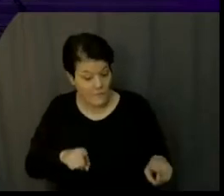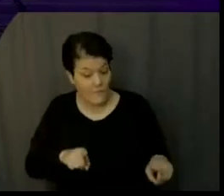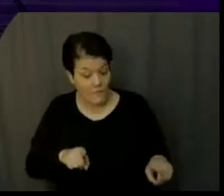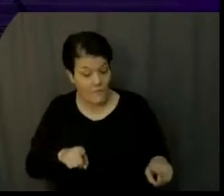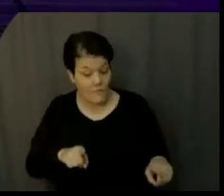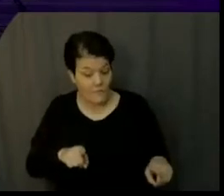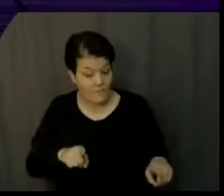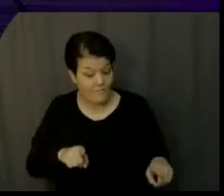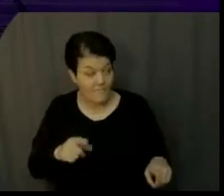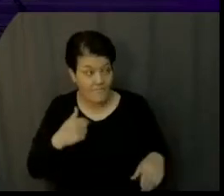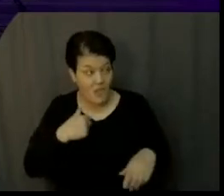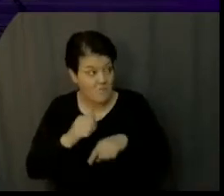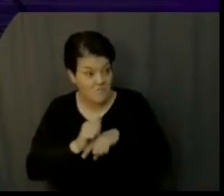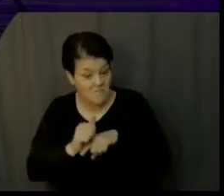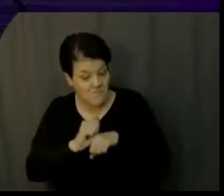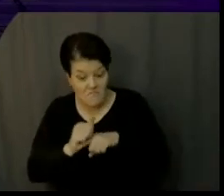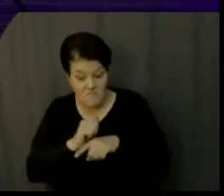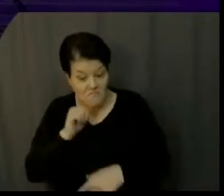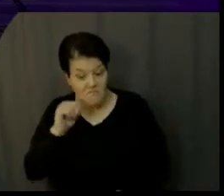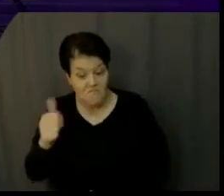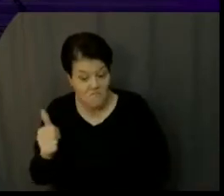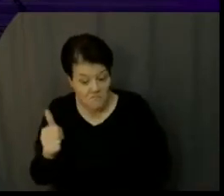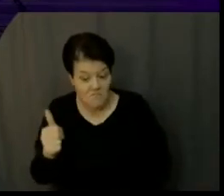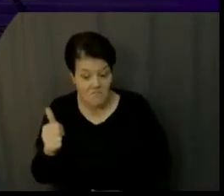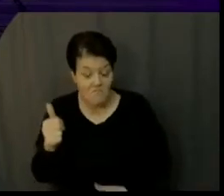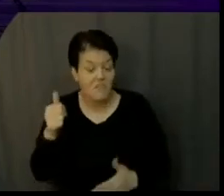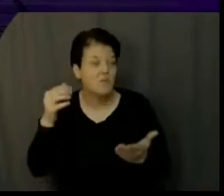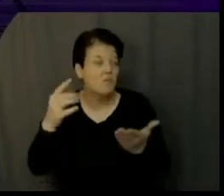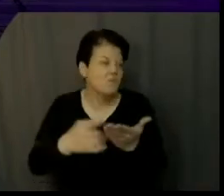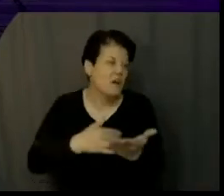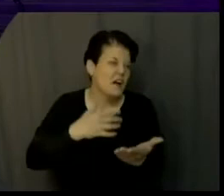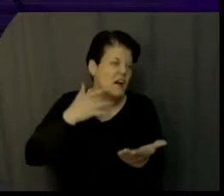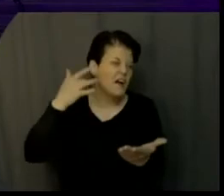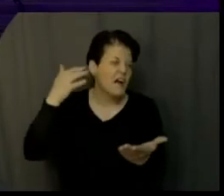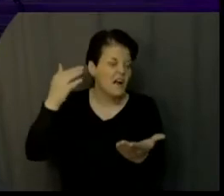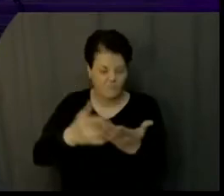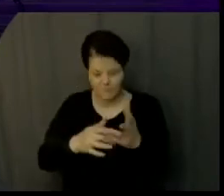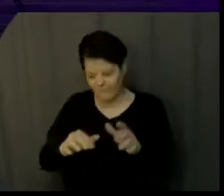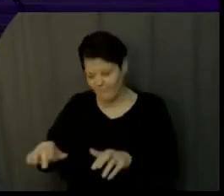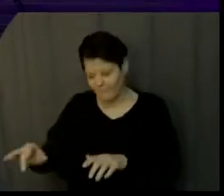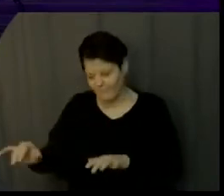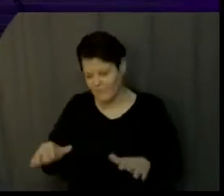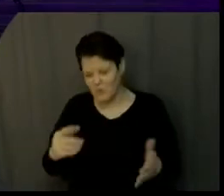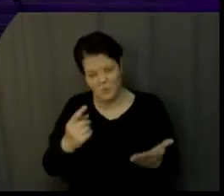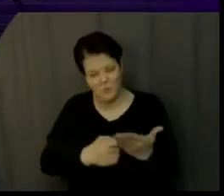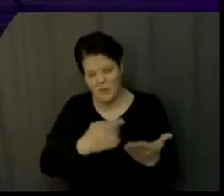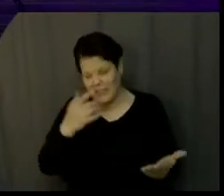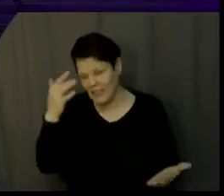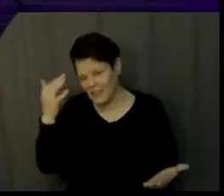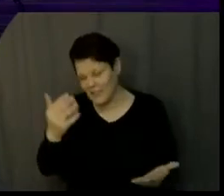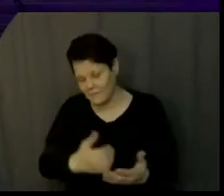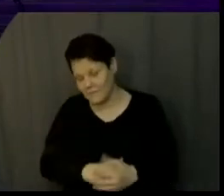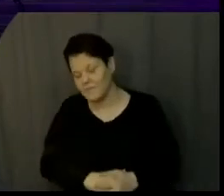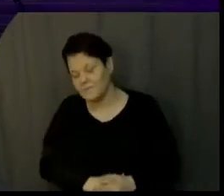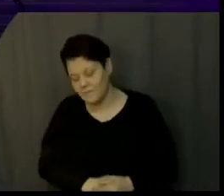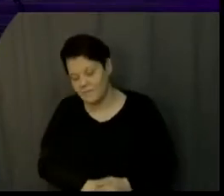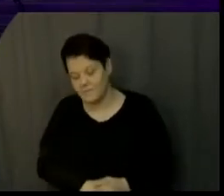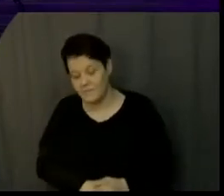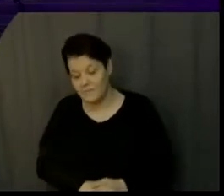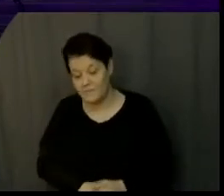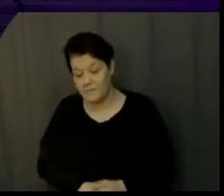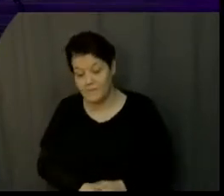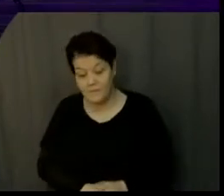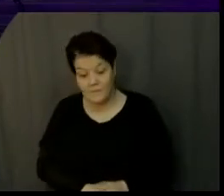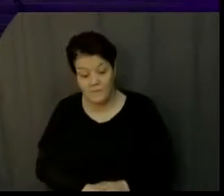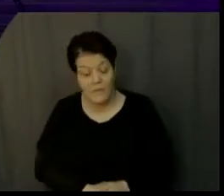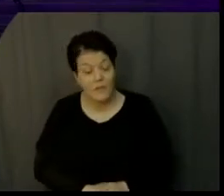wasn't really, she let me quit. He said, I quit playing piano. I quit taking lessons. And so